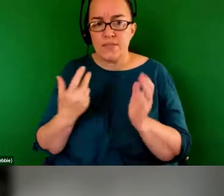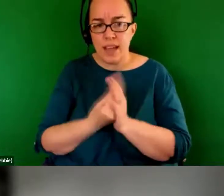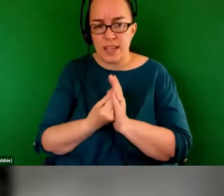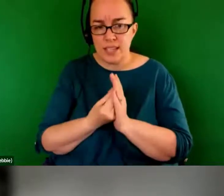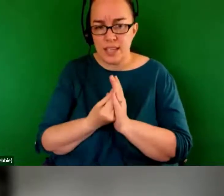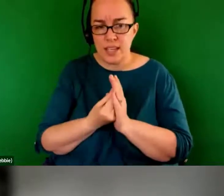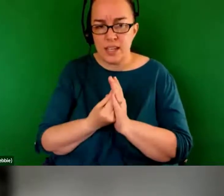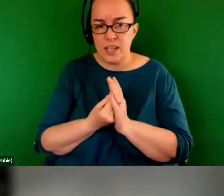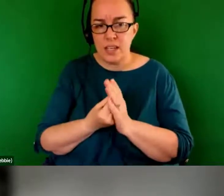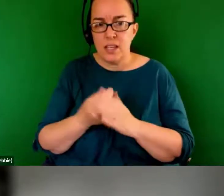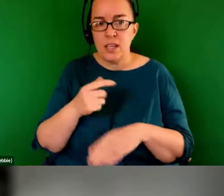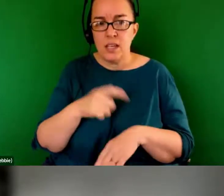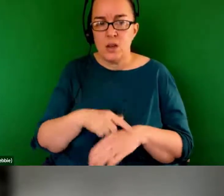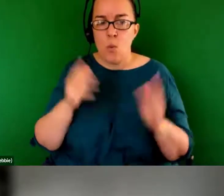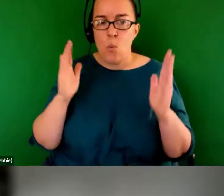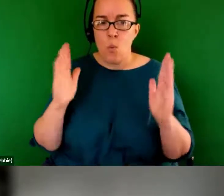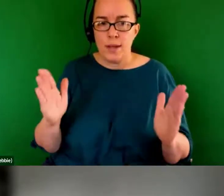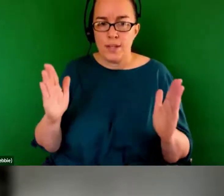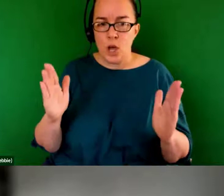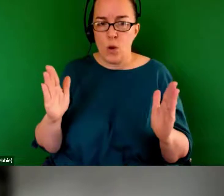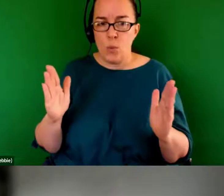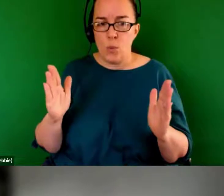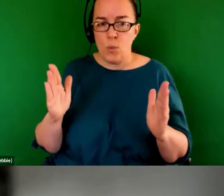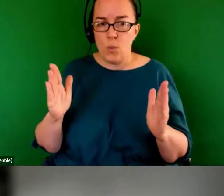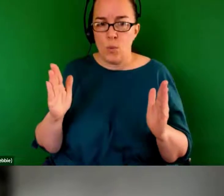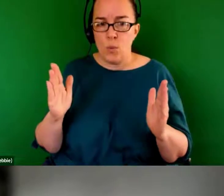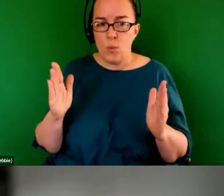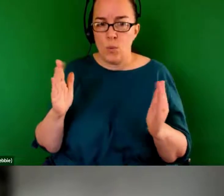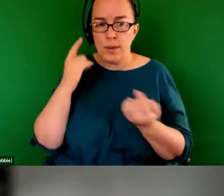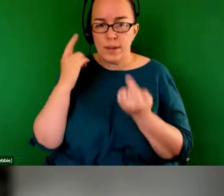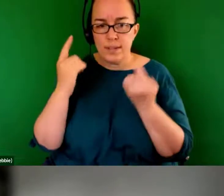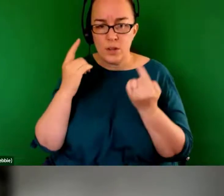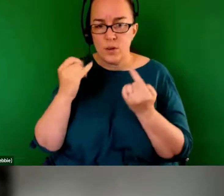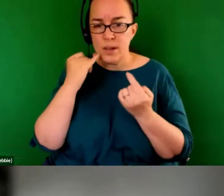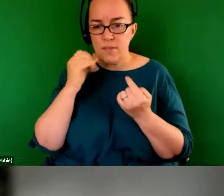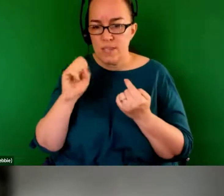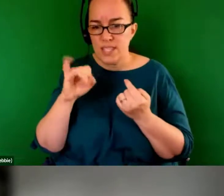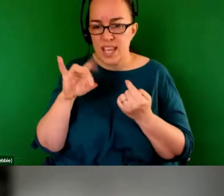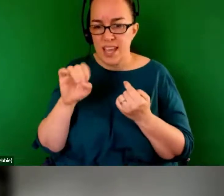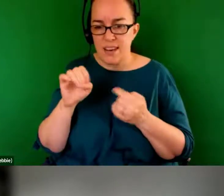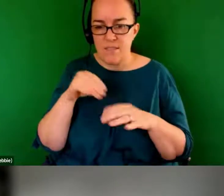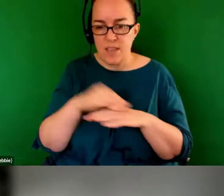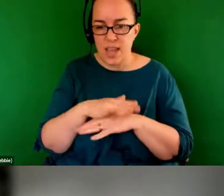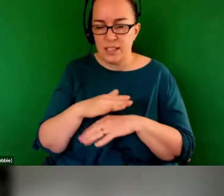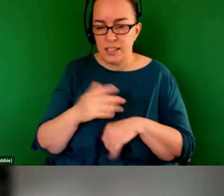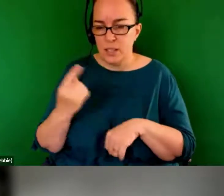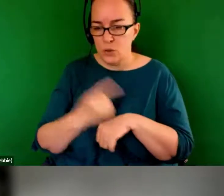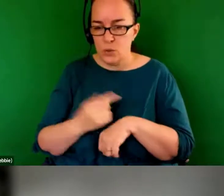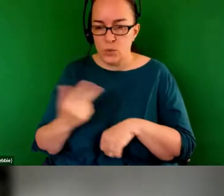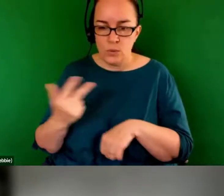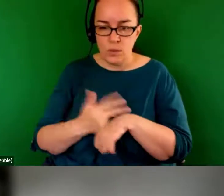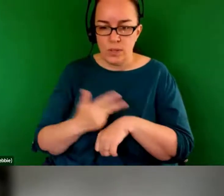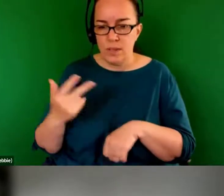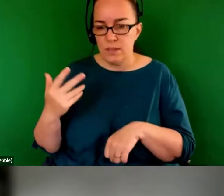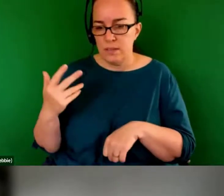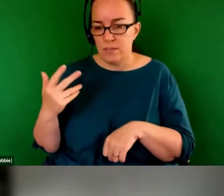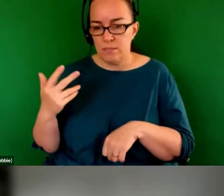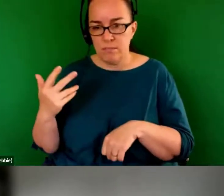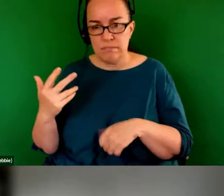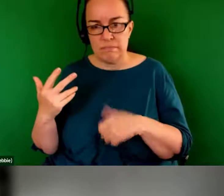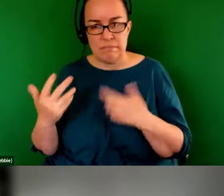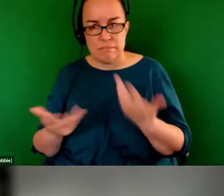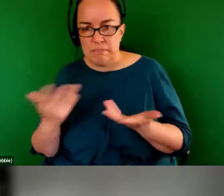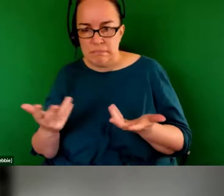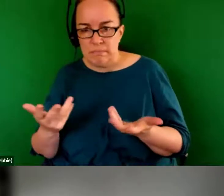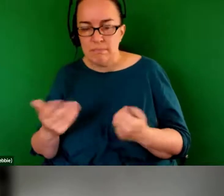shot is the window that one considers if they're experiencing a side effect? Meaning 1 day or 3 days or